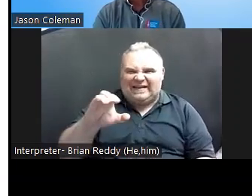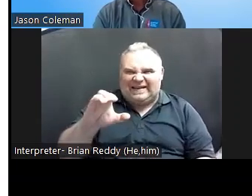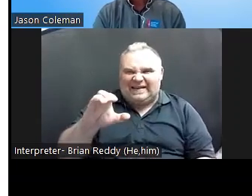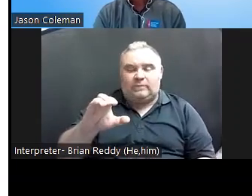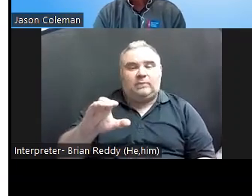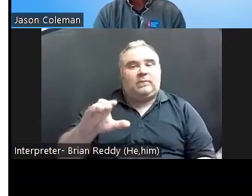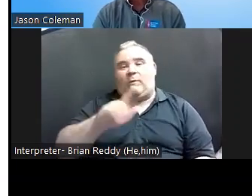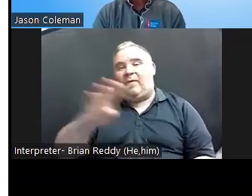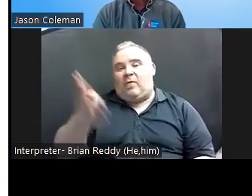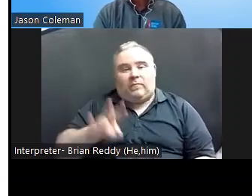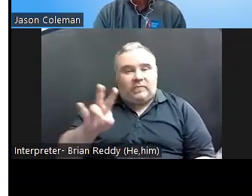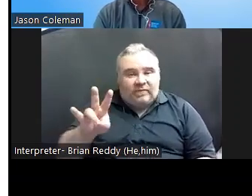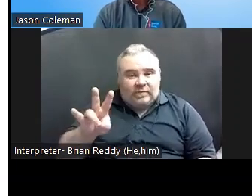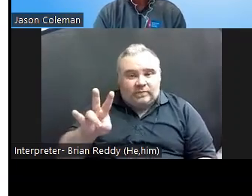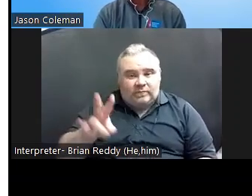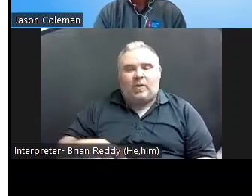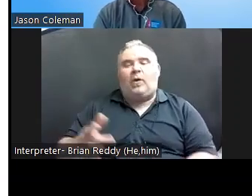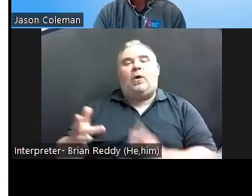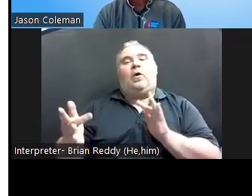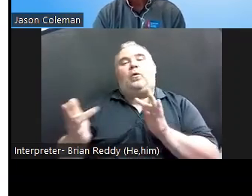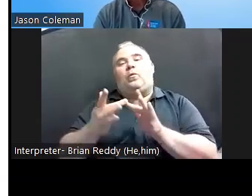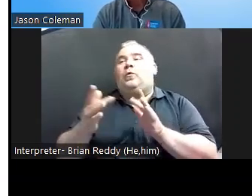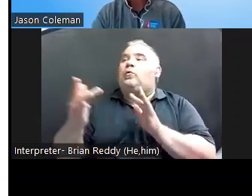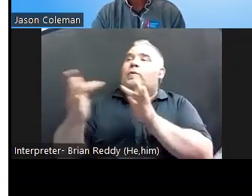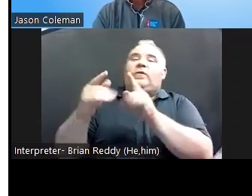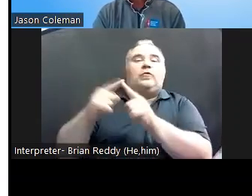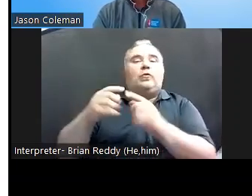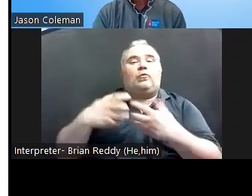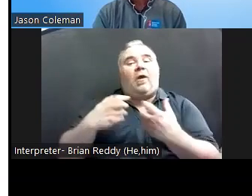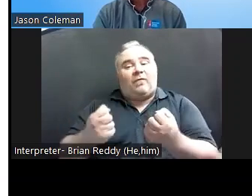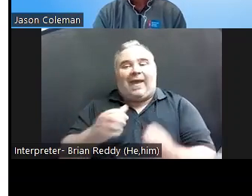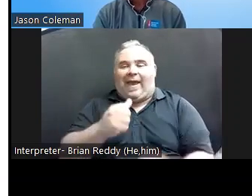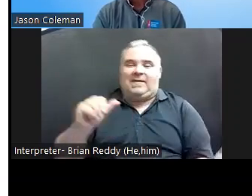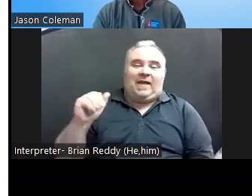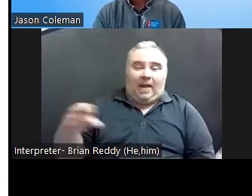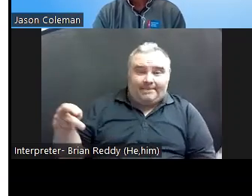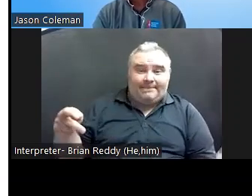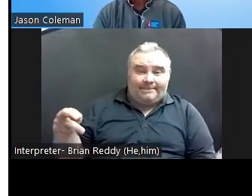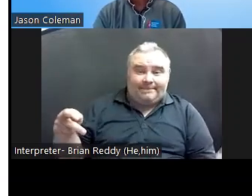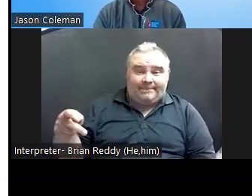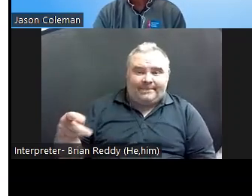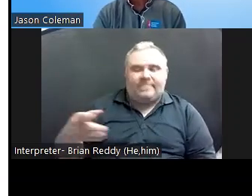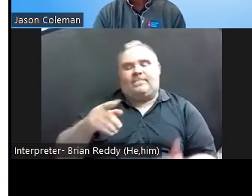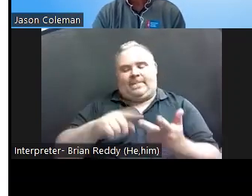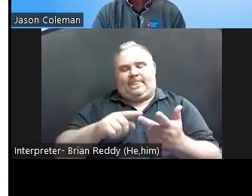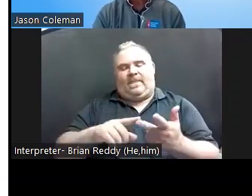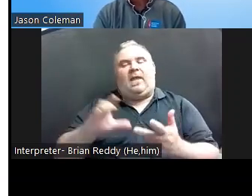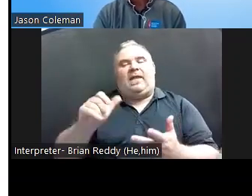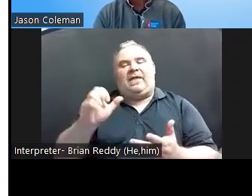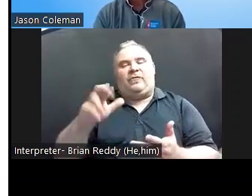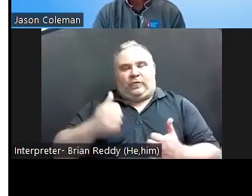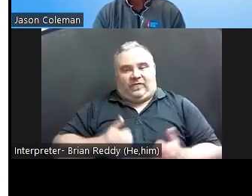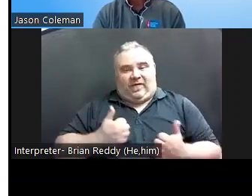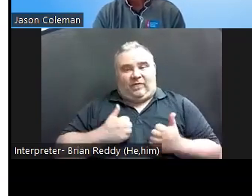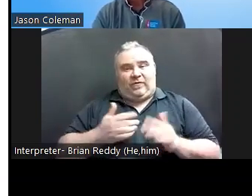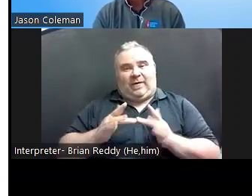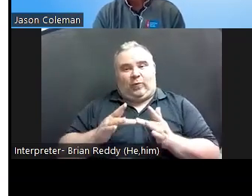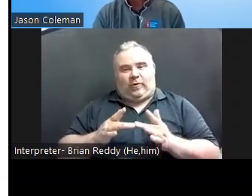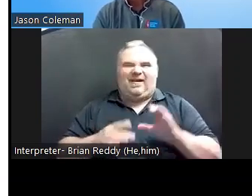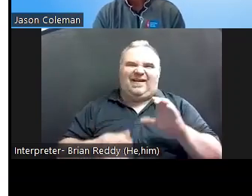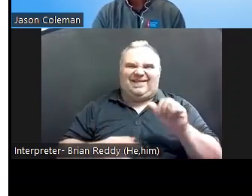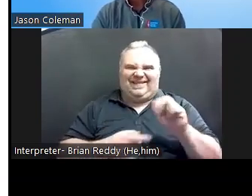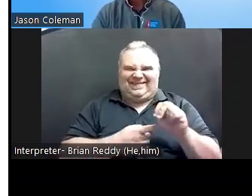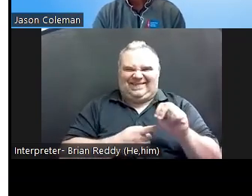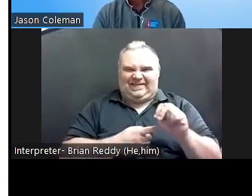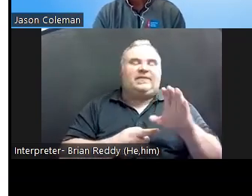week. We have the Reach to Recovery website, as well as an app. And then the Cancer Survivors Network, where cancer survivors